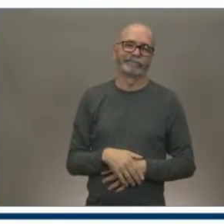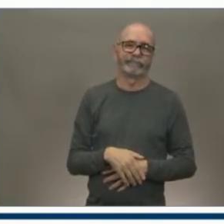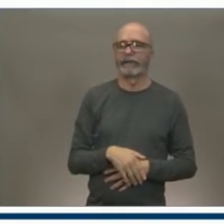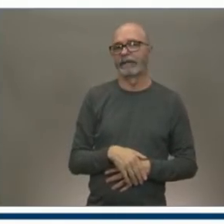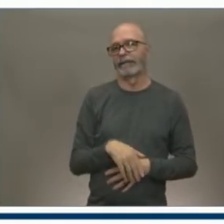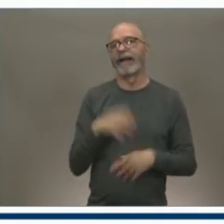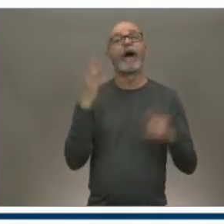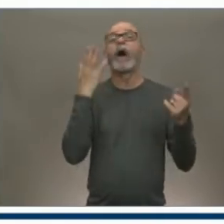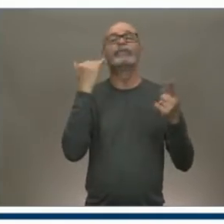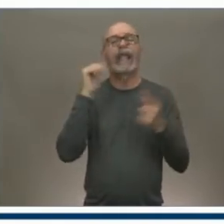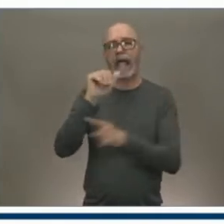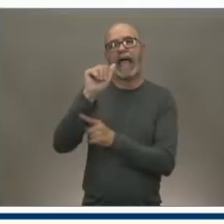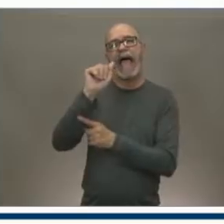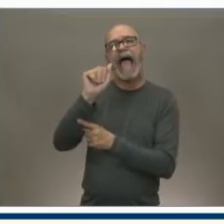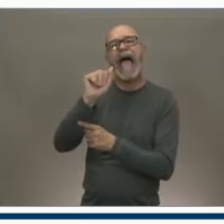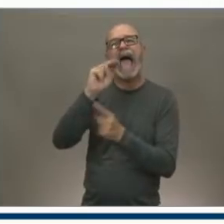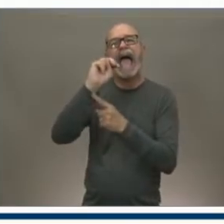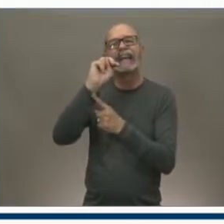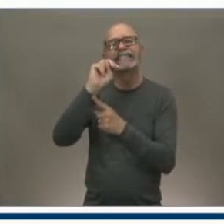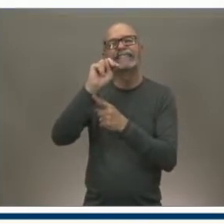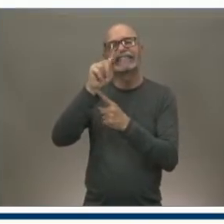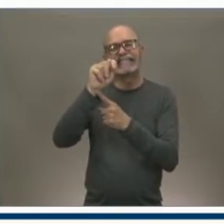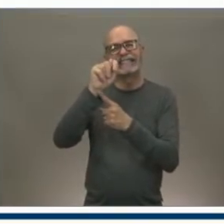No wonder you guys have so much fun at Public